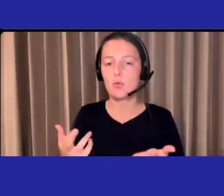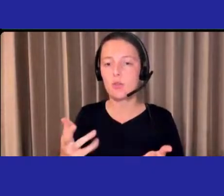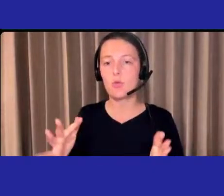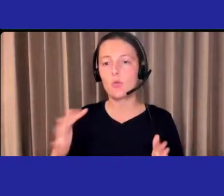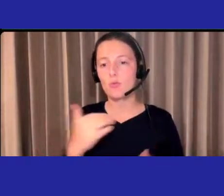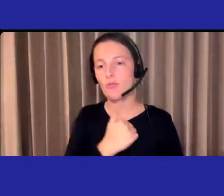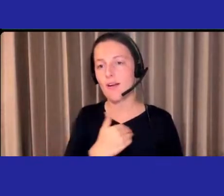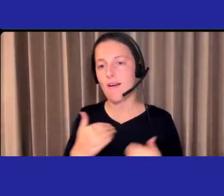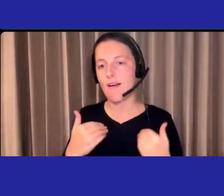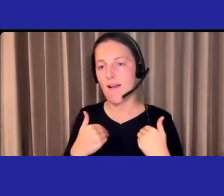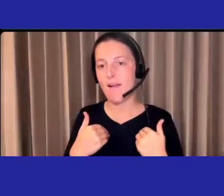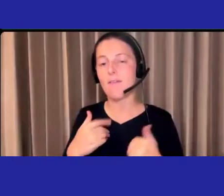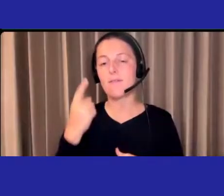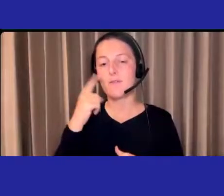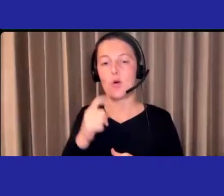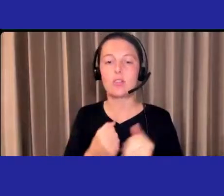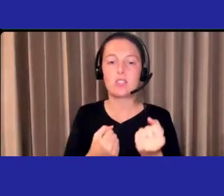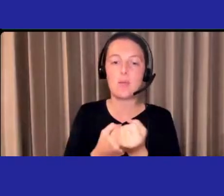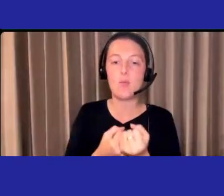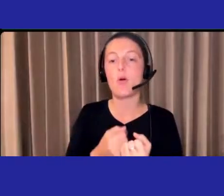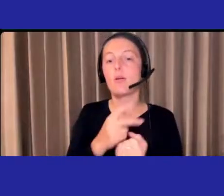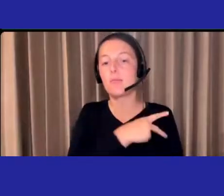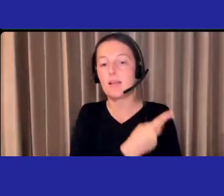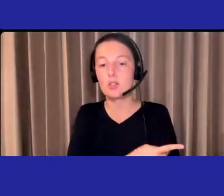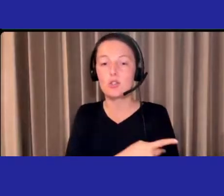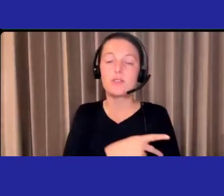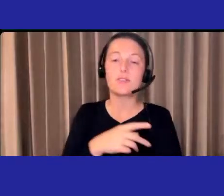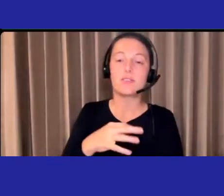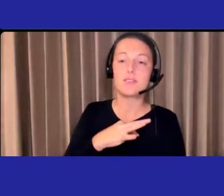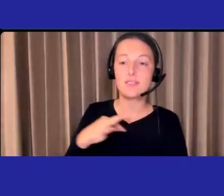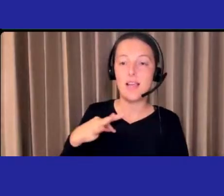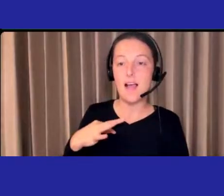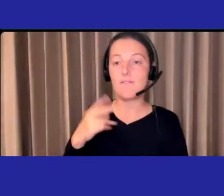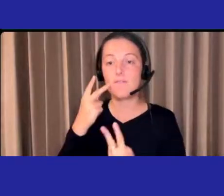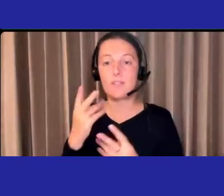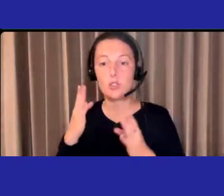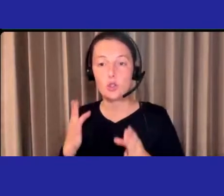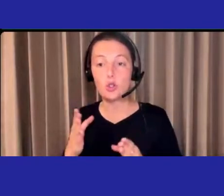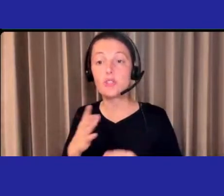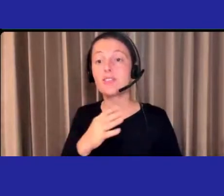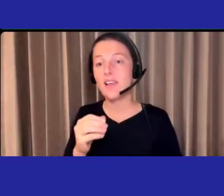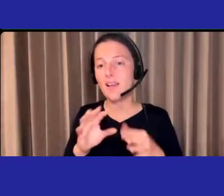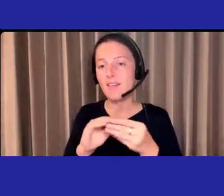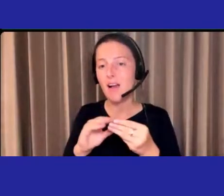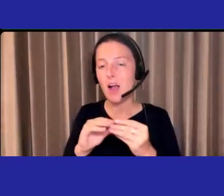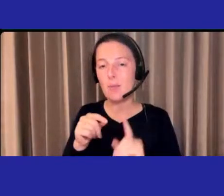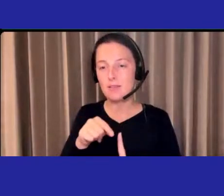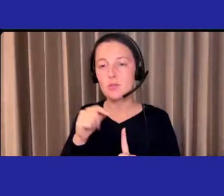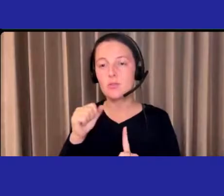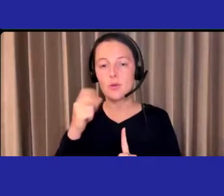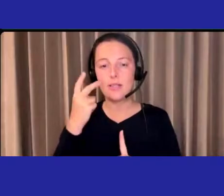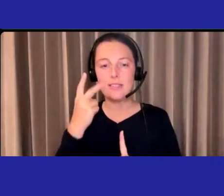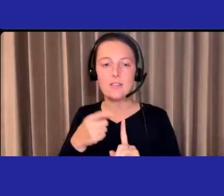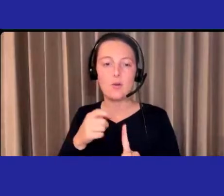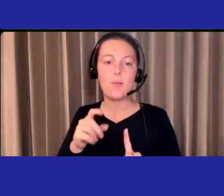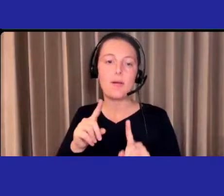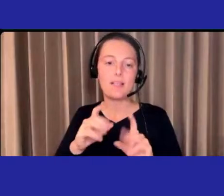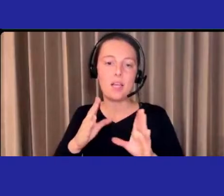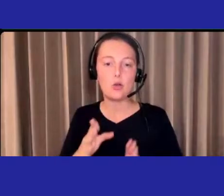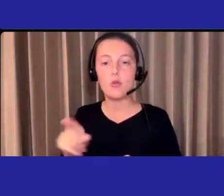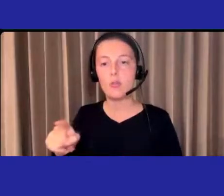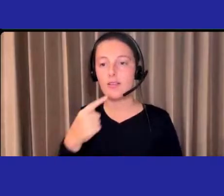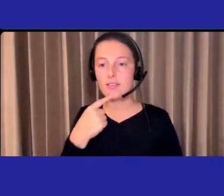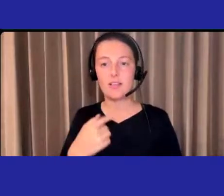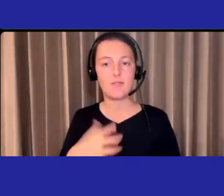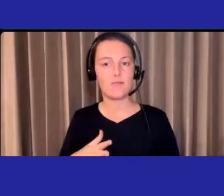visitors. And then you can see we have some comments from attendees that included they very much appreciated that there was an opportunity to reflect on the